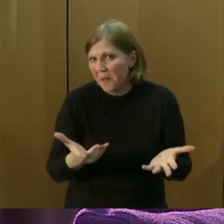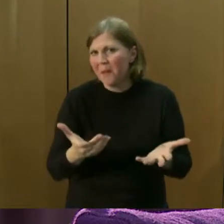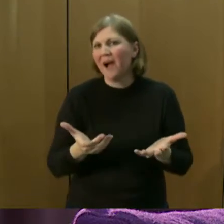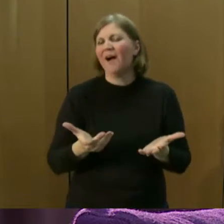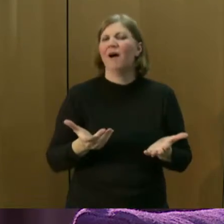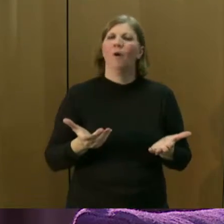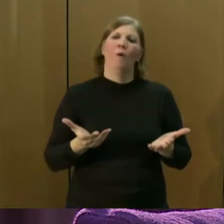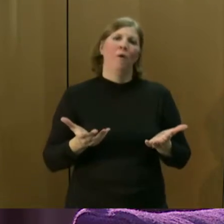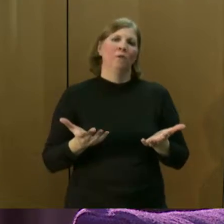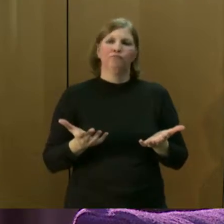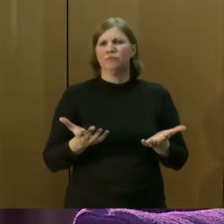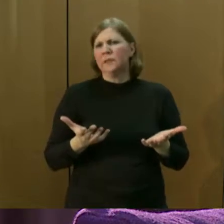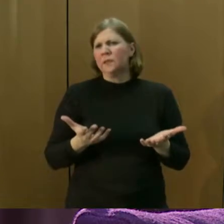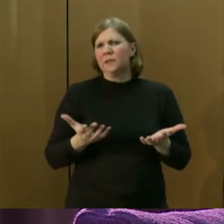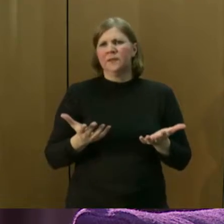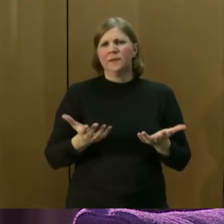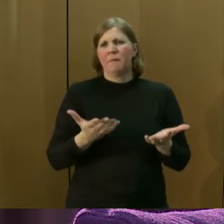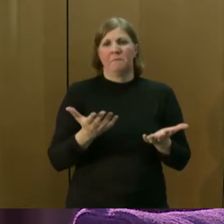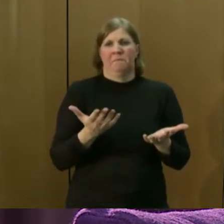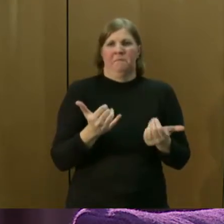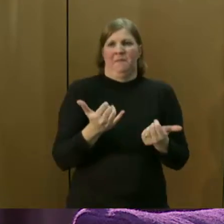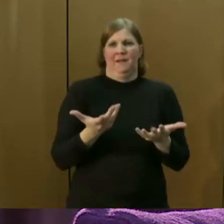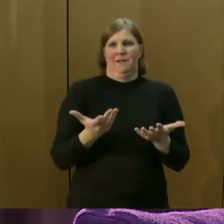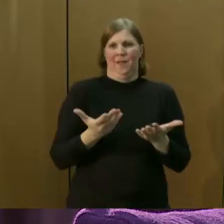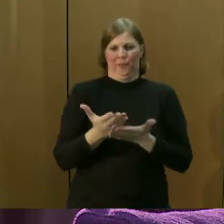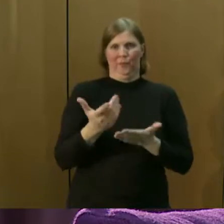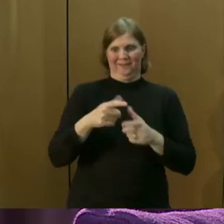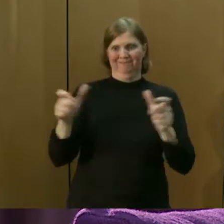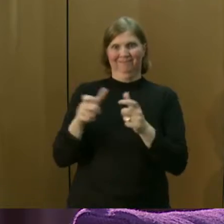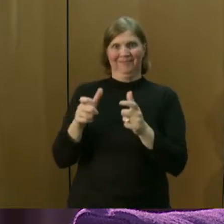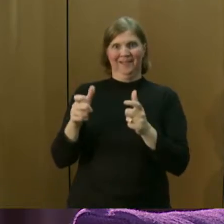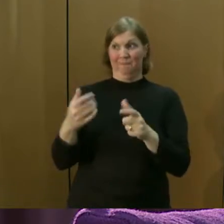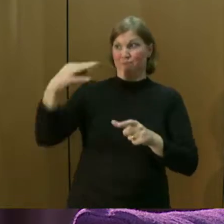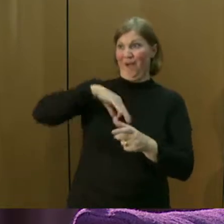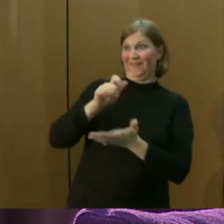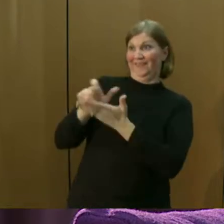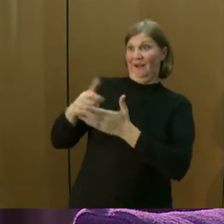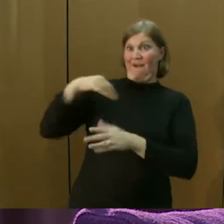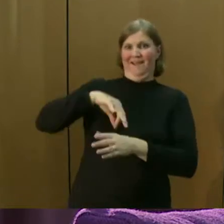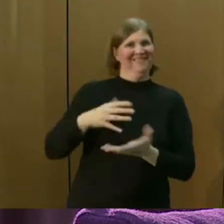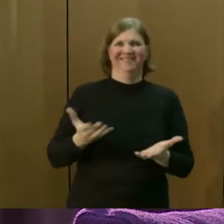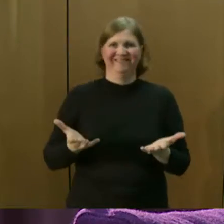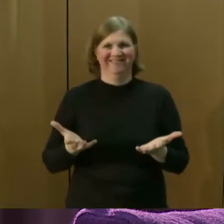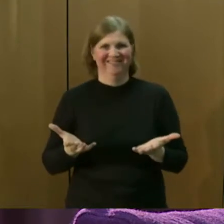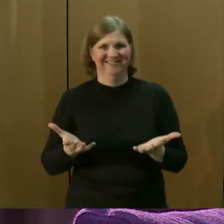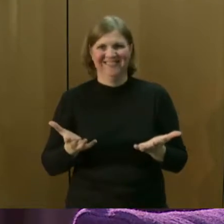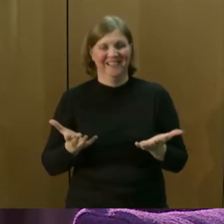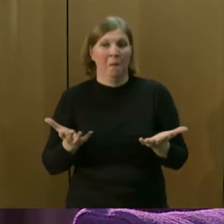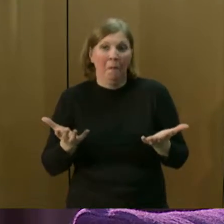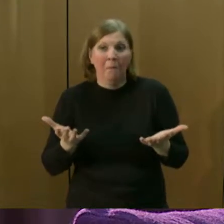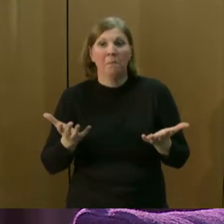in a sort of ticketed box office scenario. The audiences simply donate at the end.